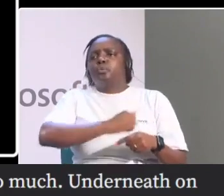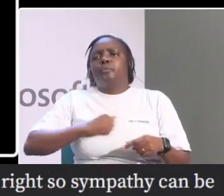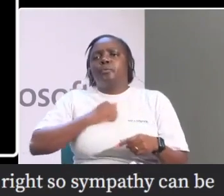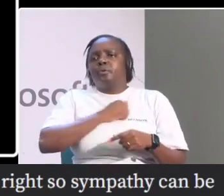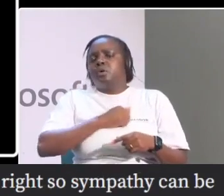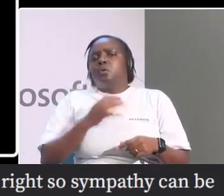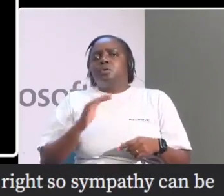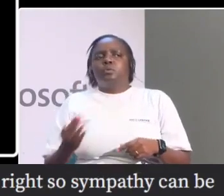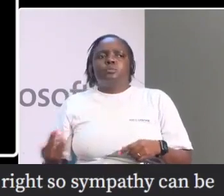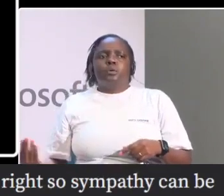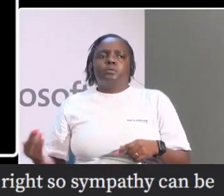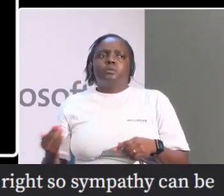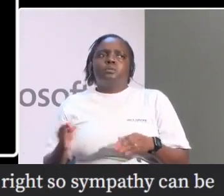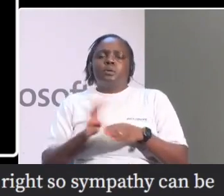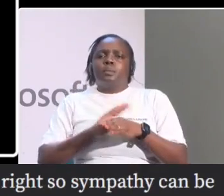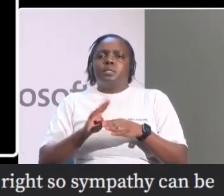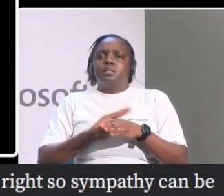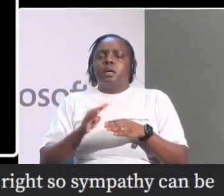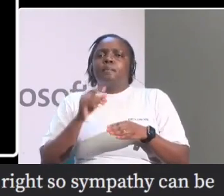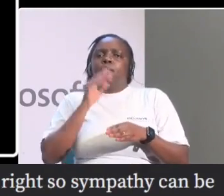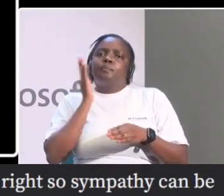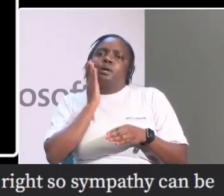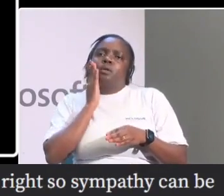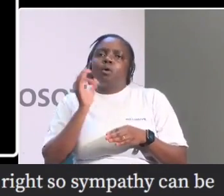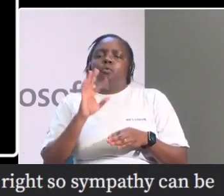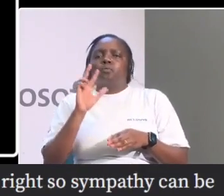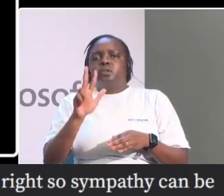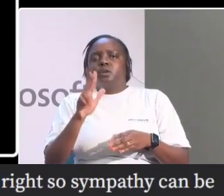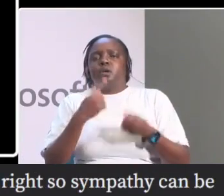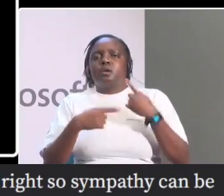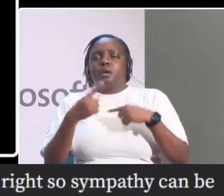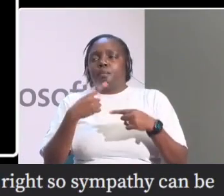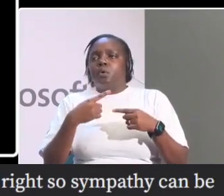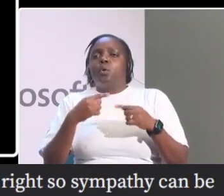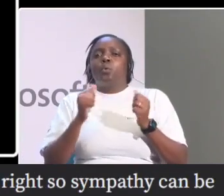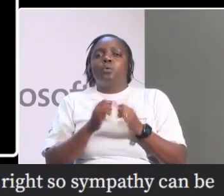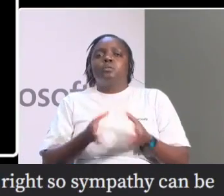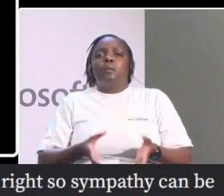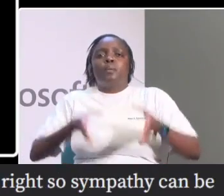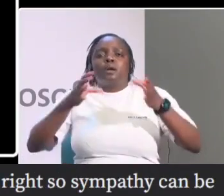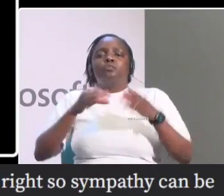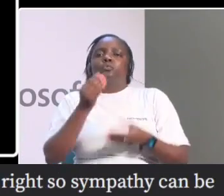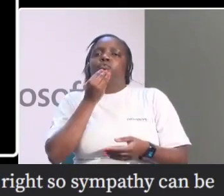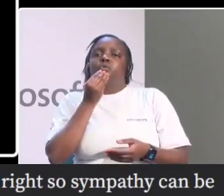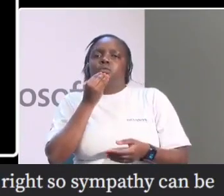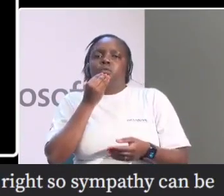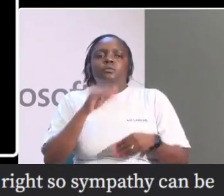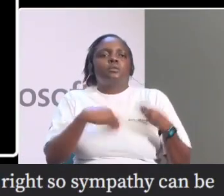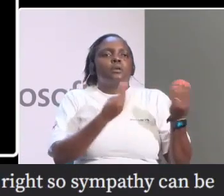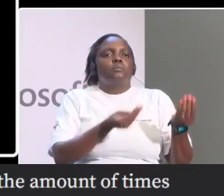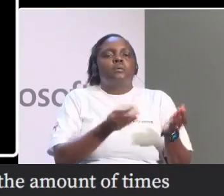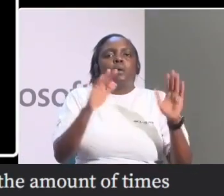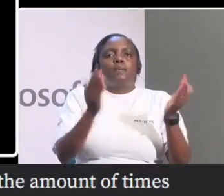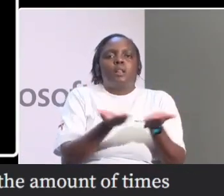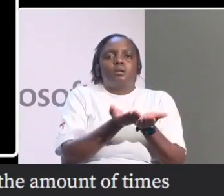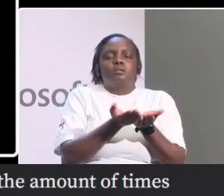And a friend of mine who was a busy mother of 3, she turned up just with a bucket of food, took out a plate for me, put it in my